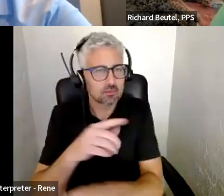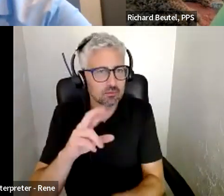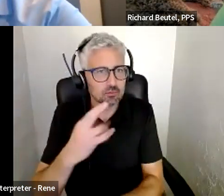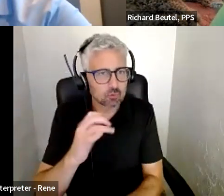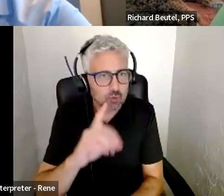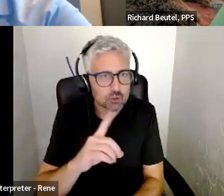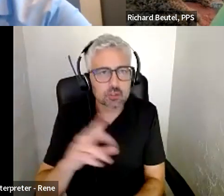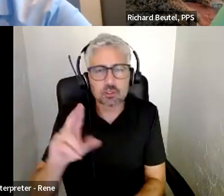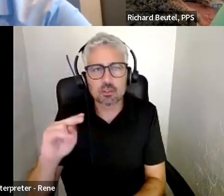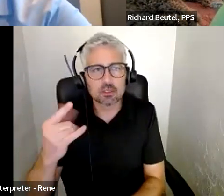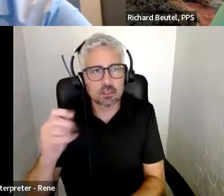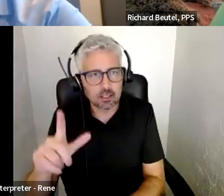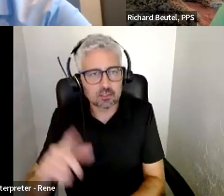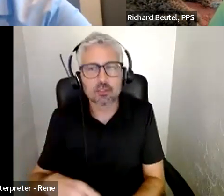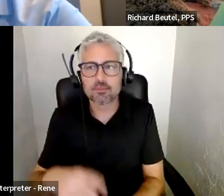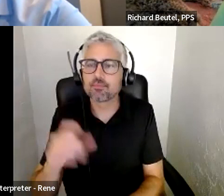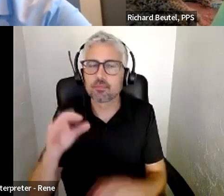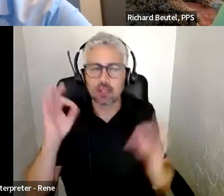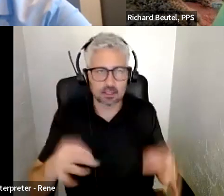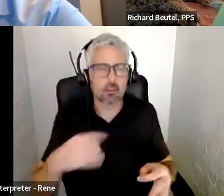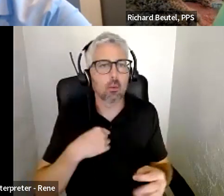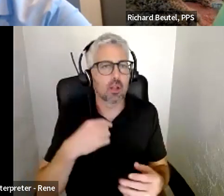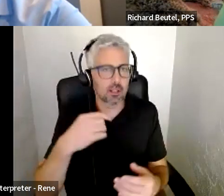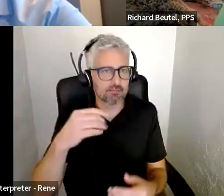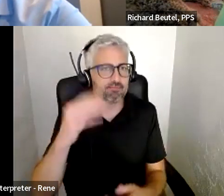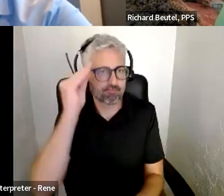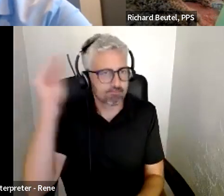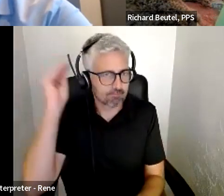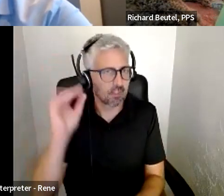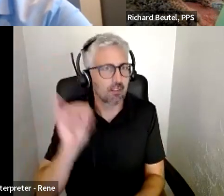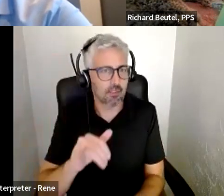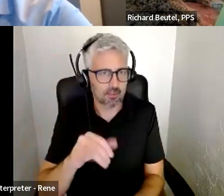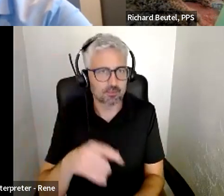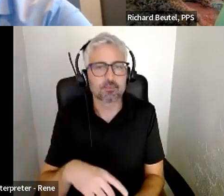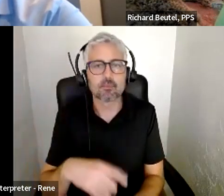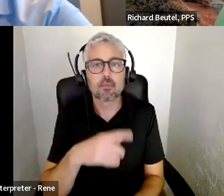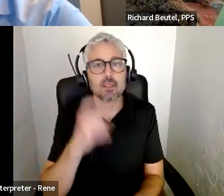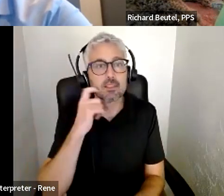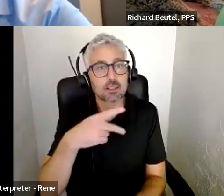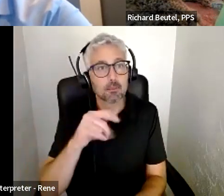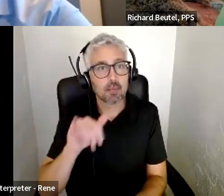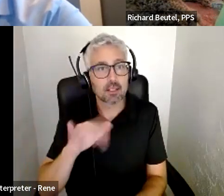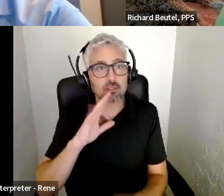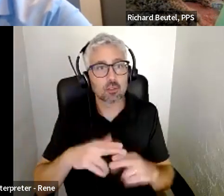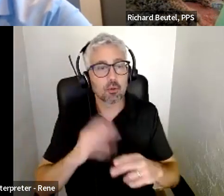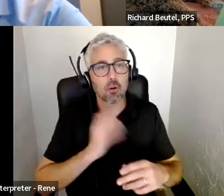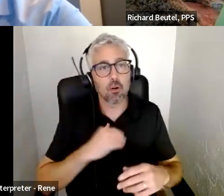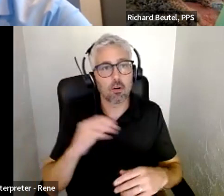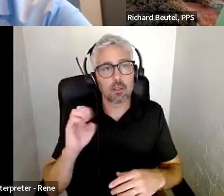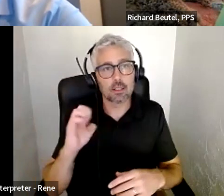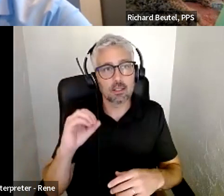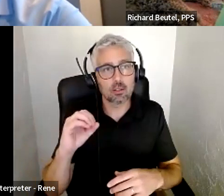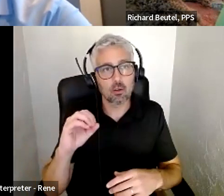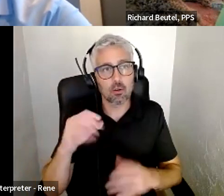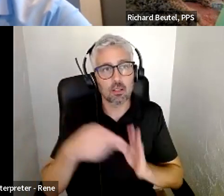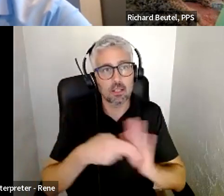comments. It's definitely something that we keep in mind. And, you know, as Patty went through the tiered structure of our eco label, that's part of the